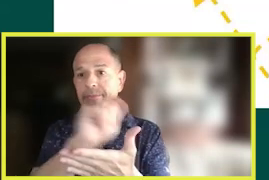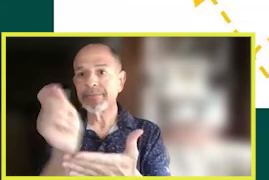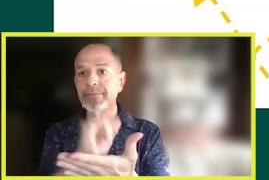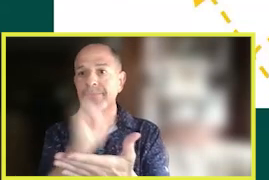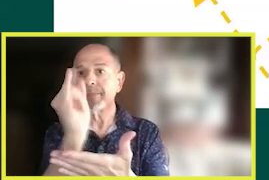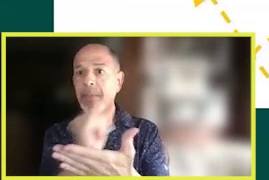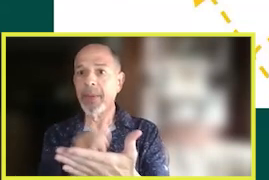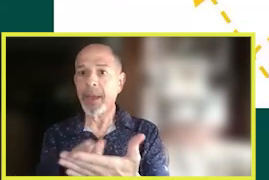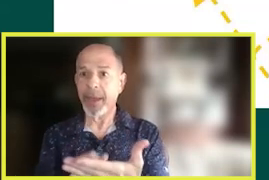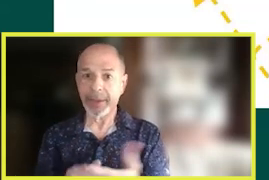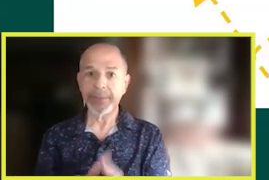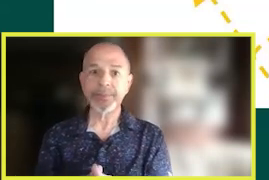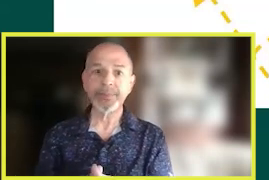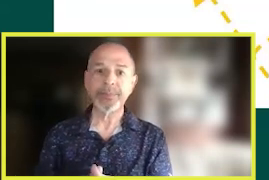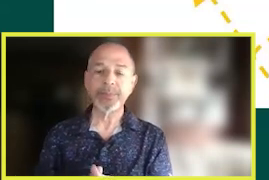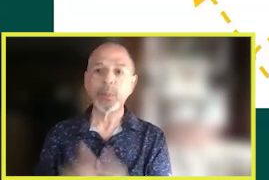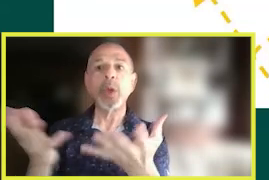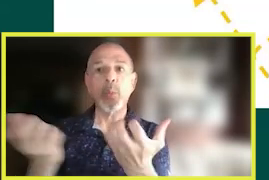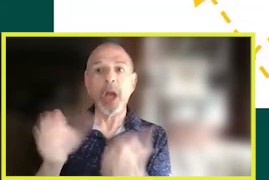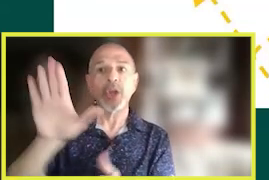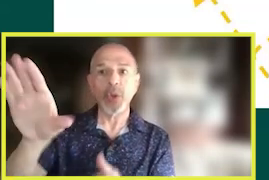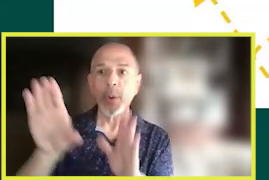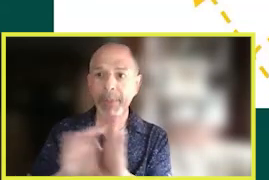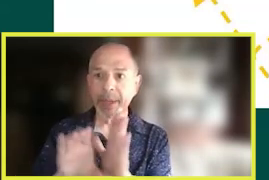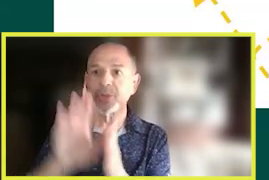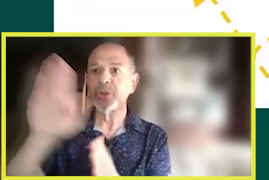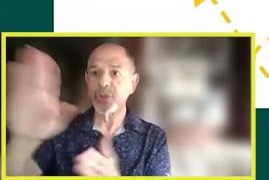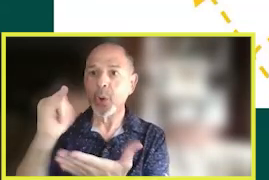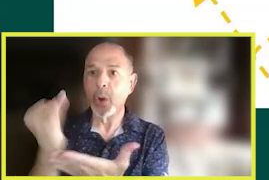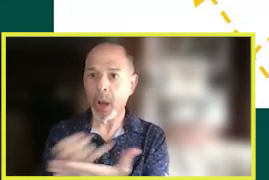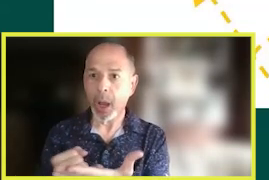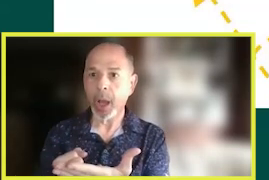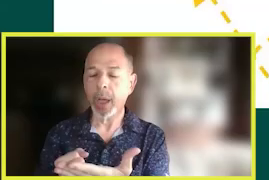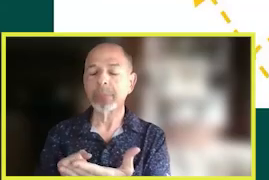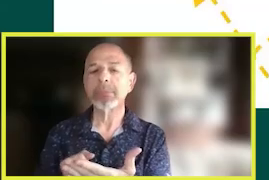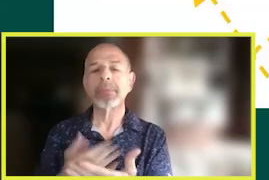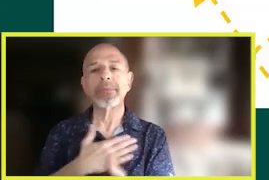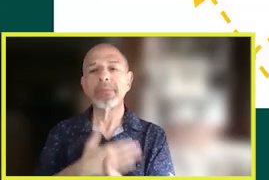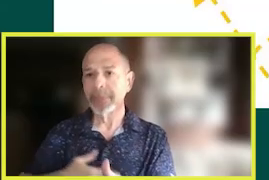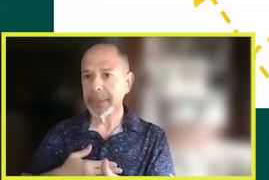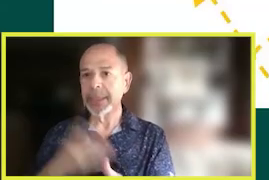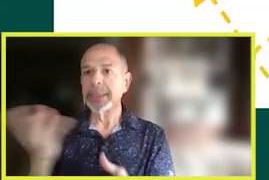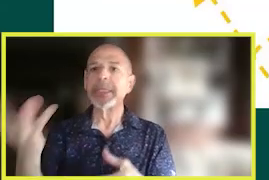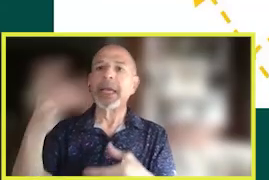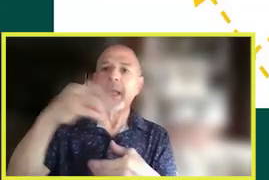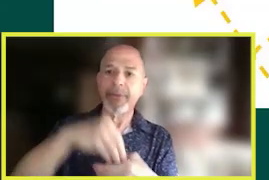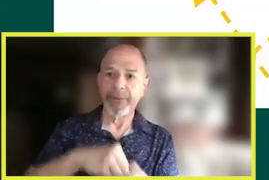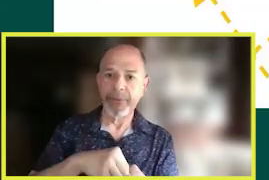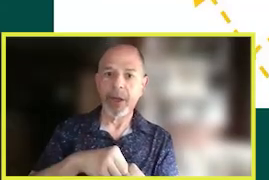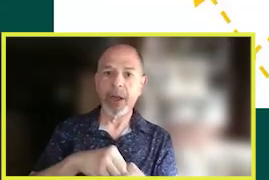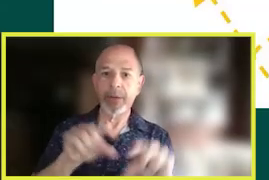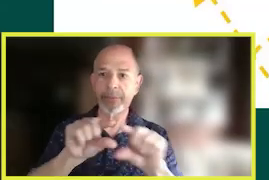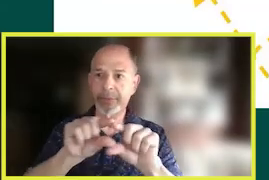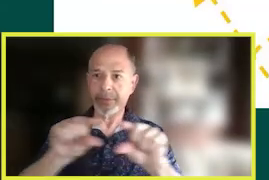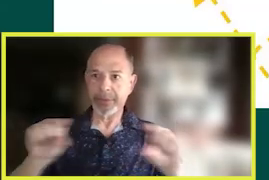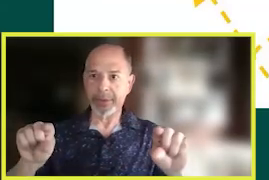community? Well, we want your photos and your artwork. We would love to include them in the link with your community